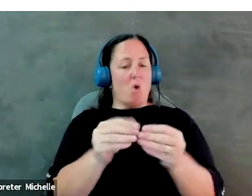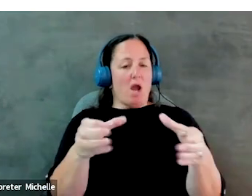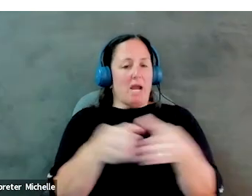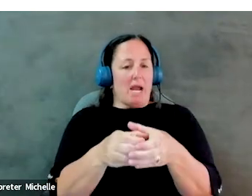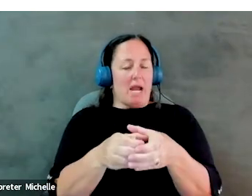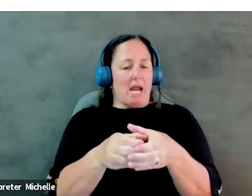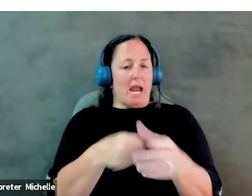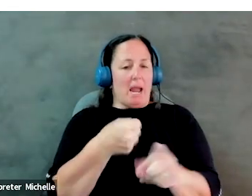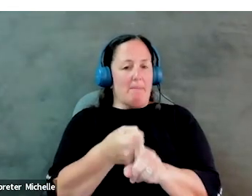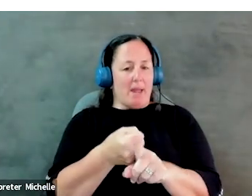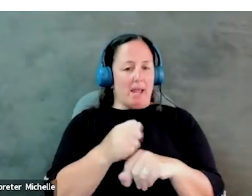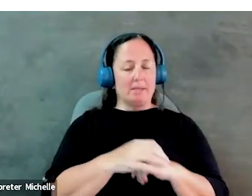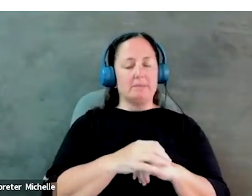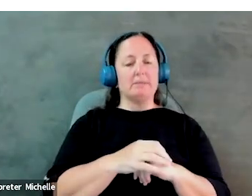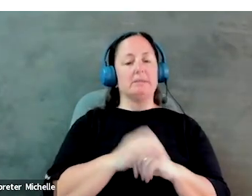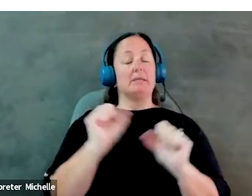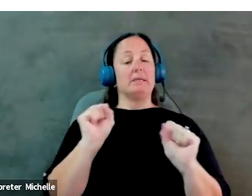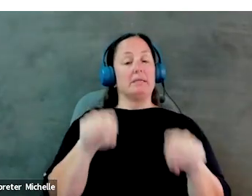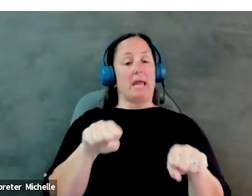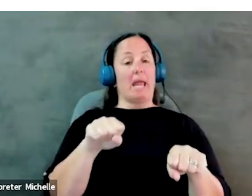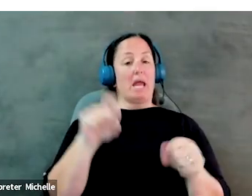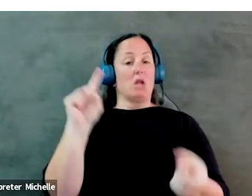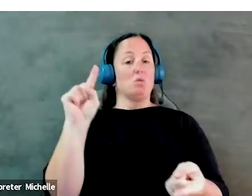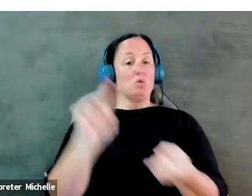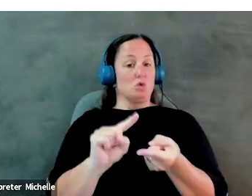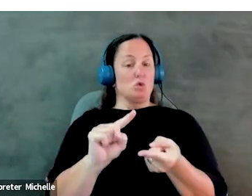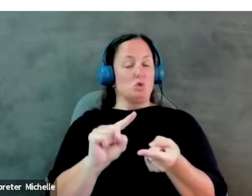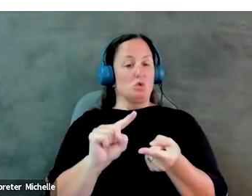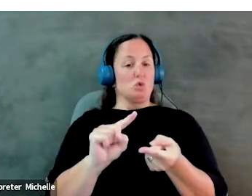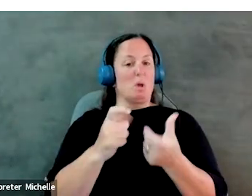more compact, and